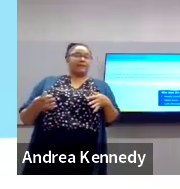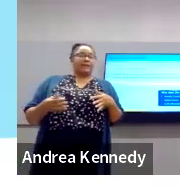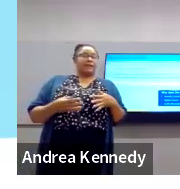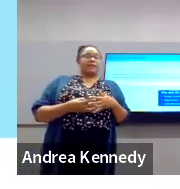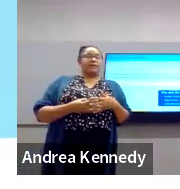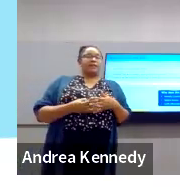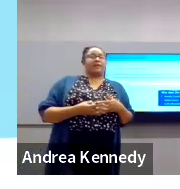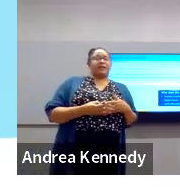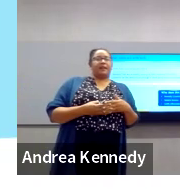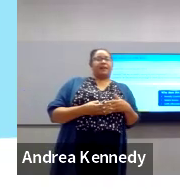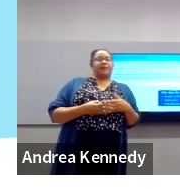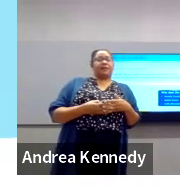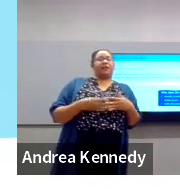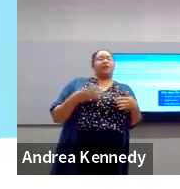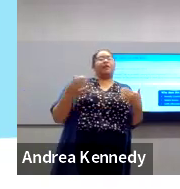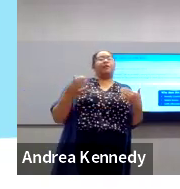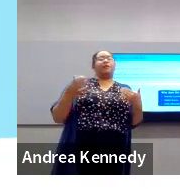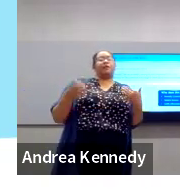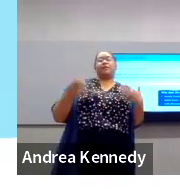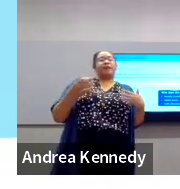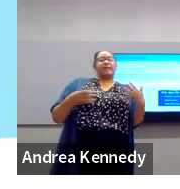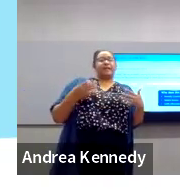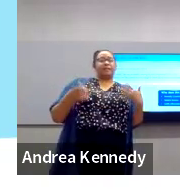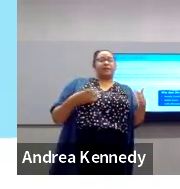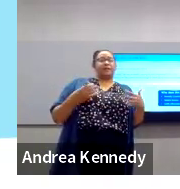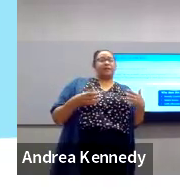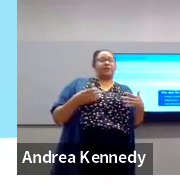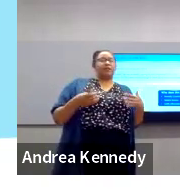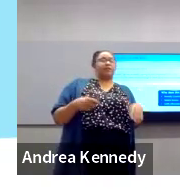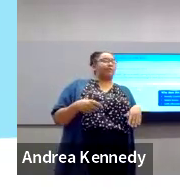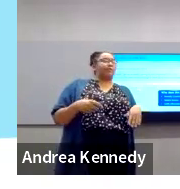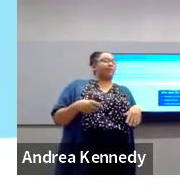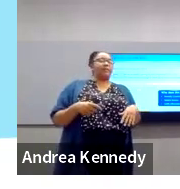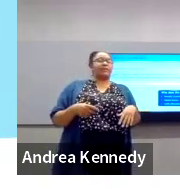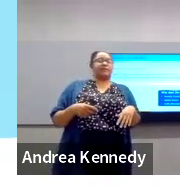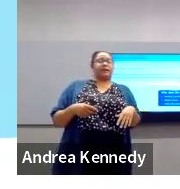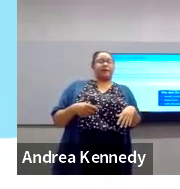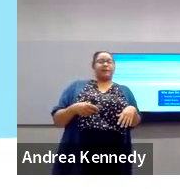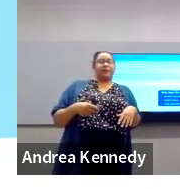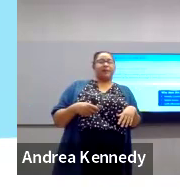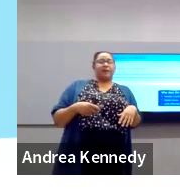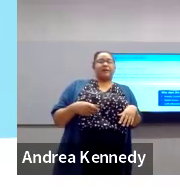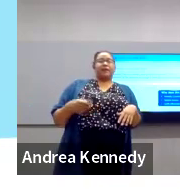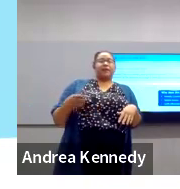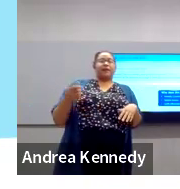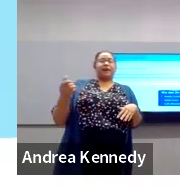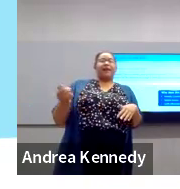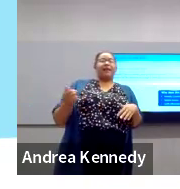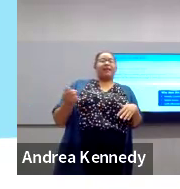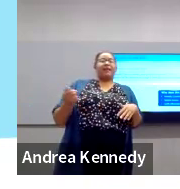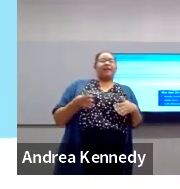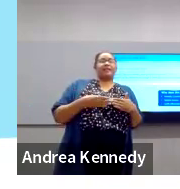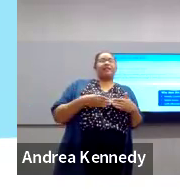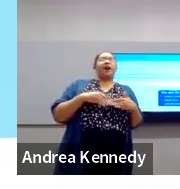be affected. So that includes any tenants being charged through a RUB system.